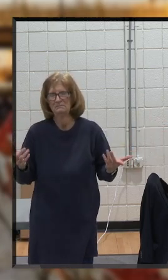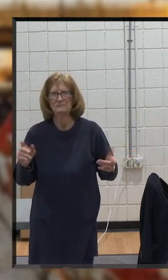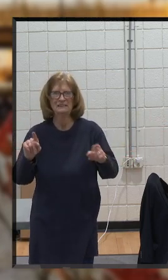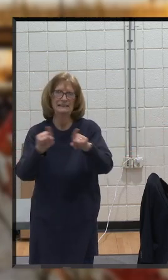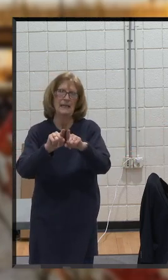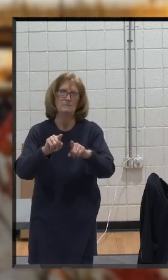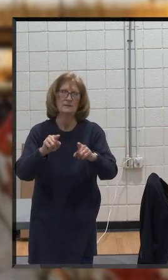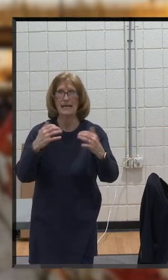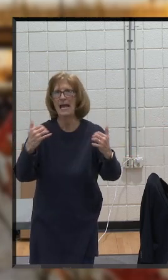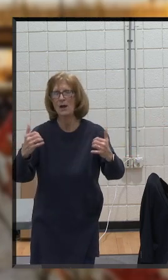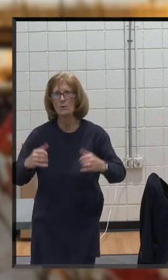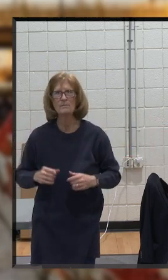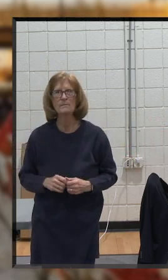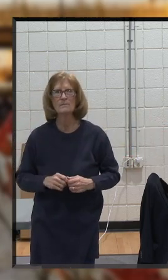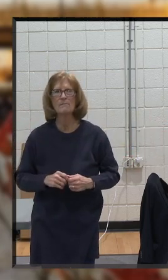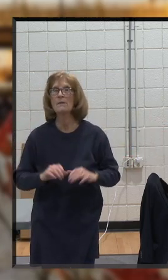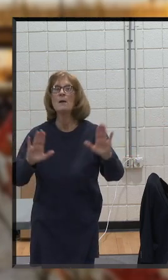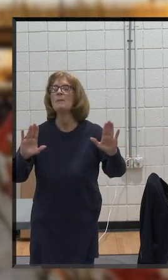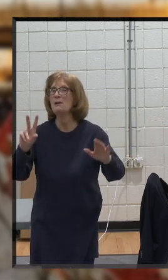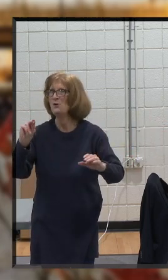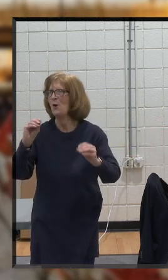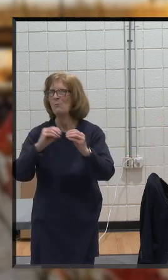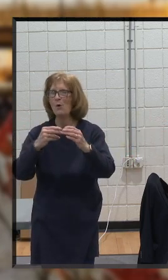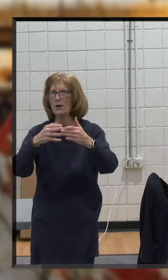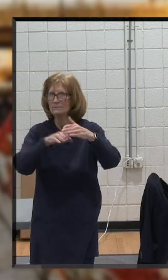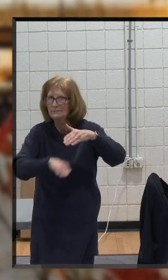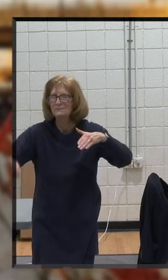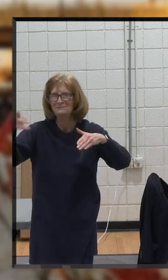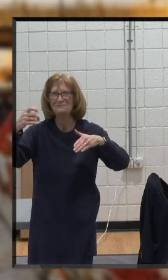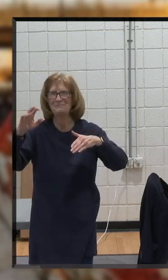today, but no potholes.